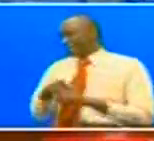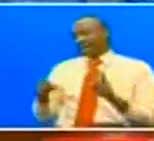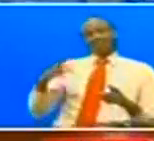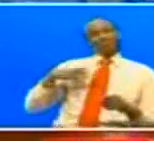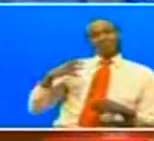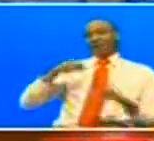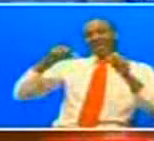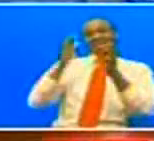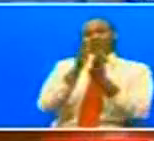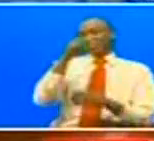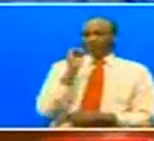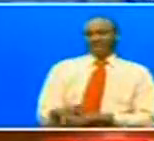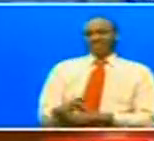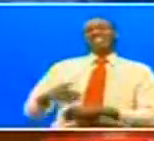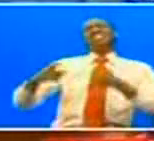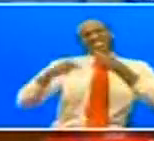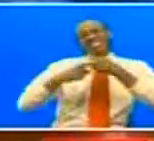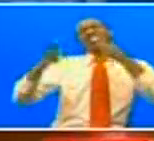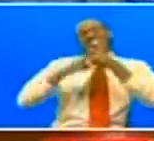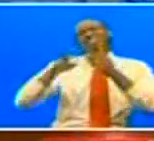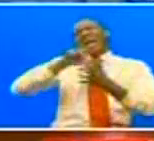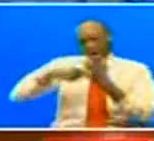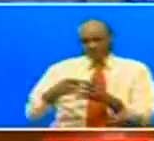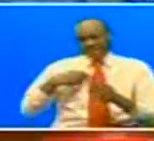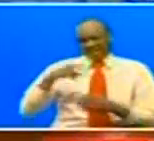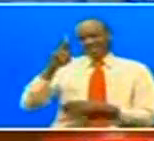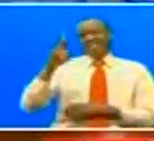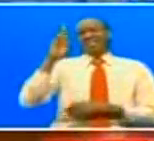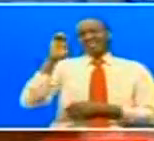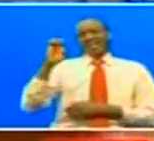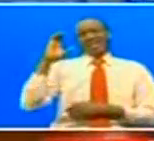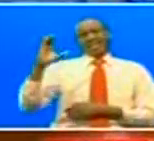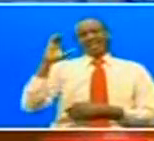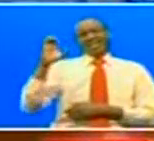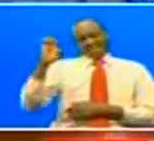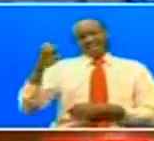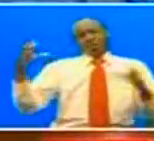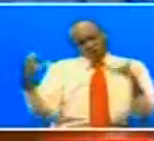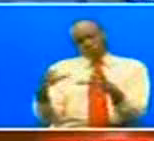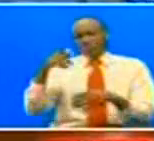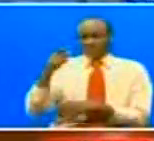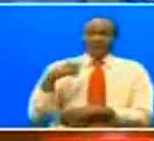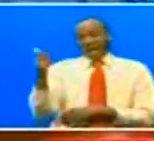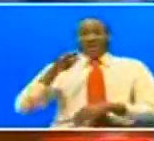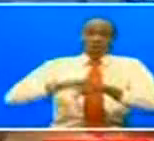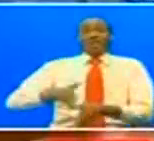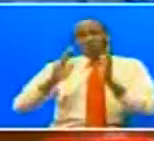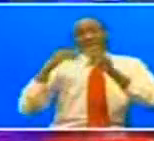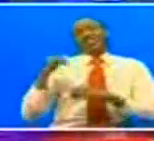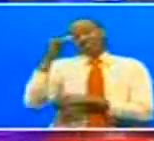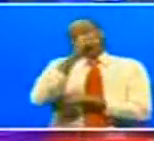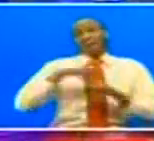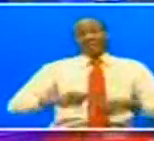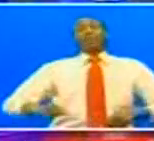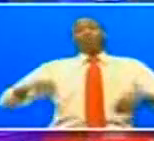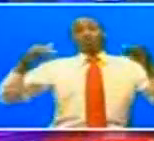took 6-7 hours to get the GSU, the recce squad, all the way there. Some of them even had to go by road, while the officials